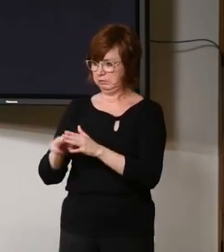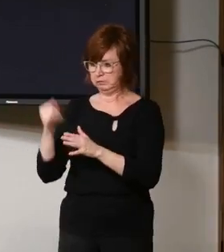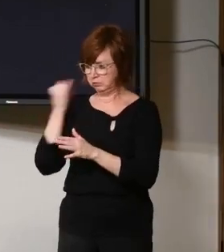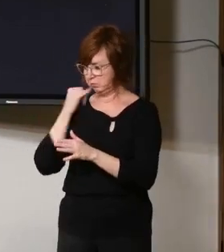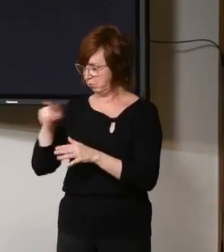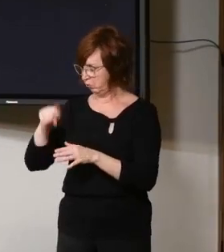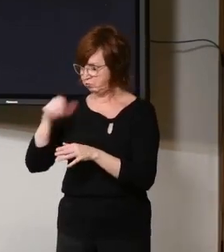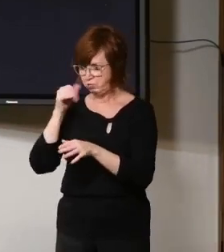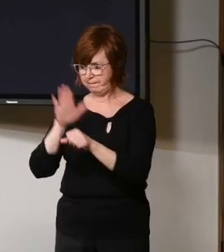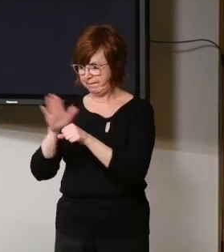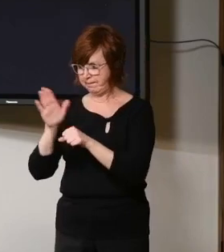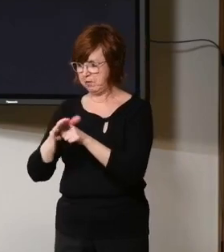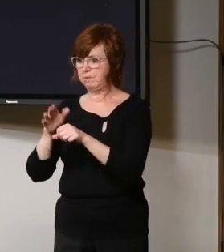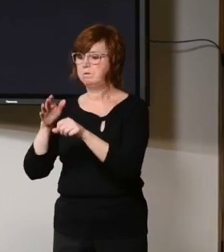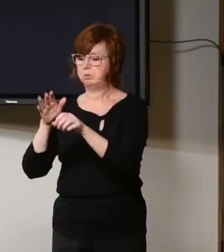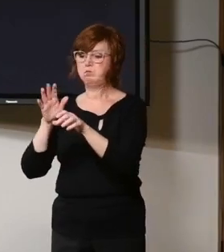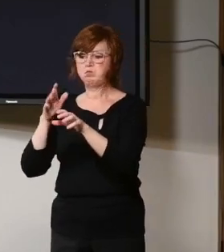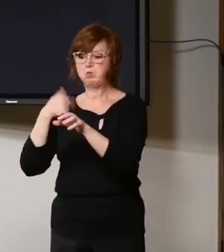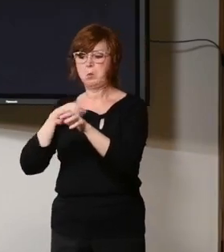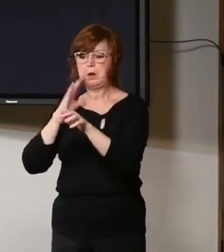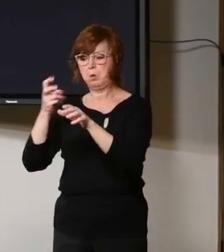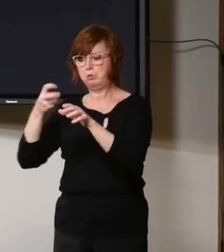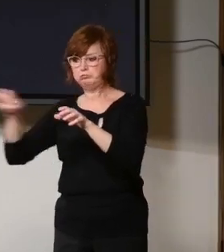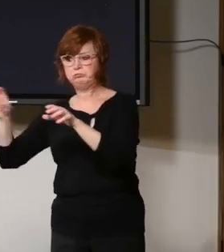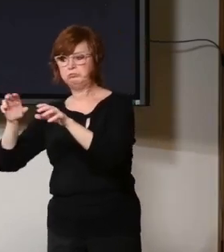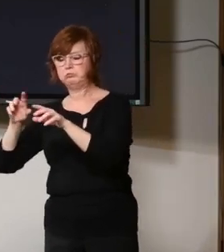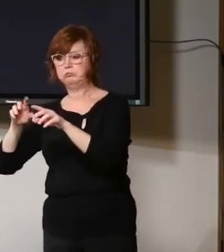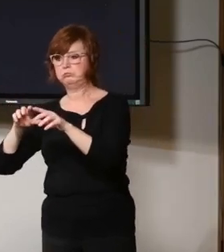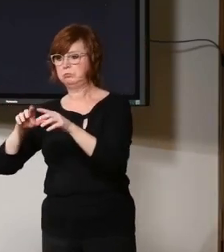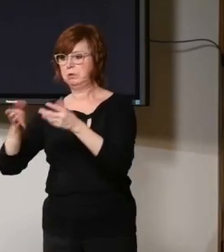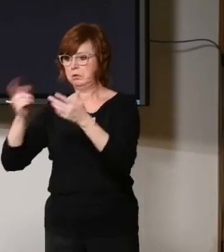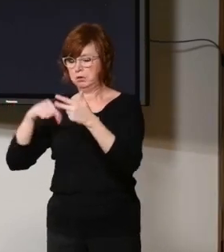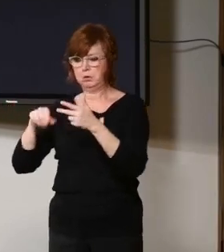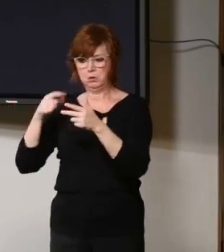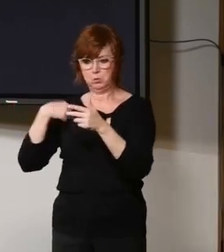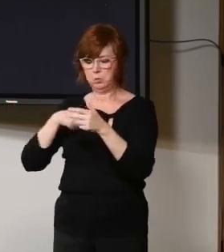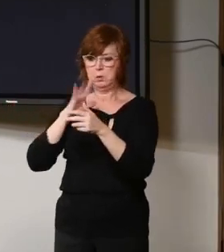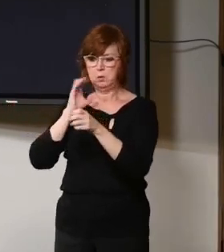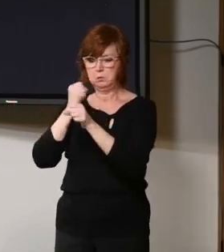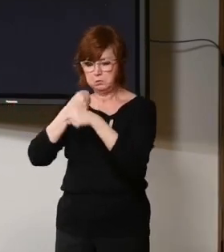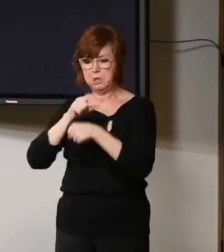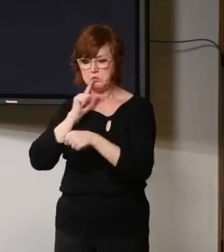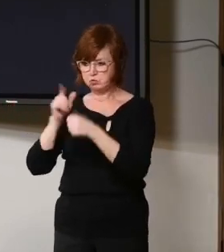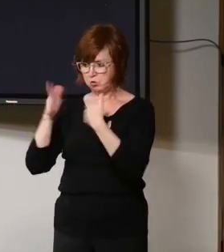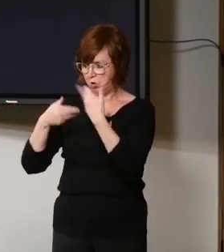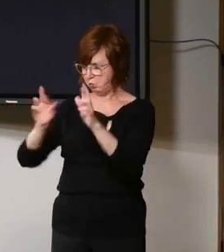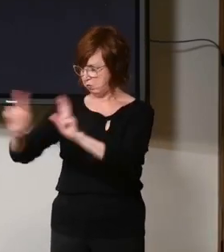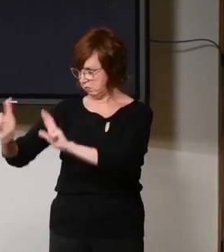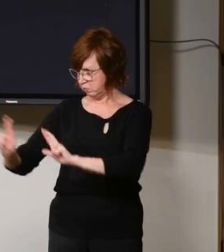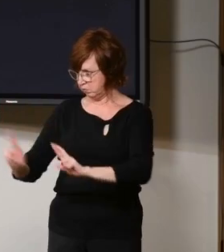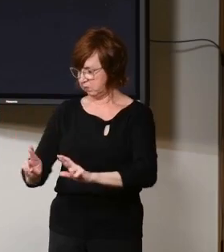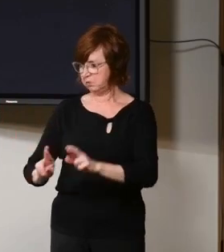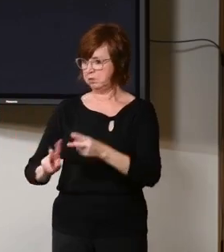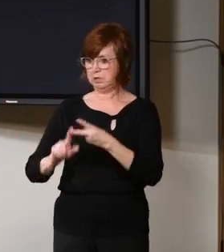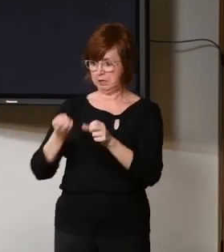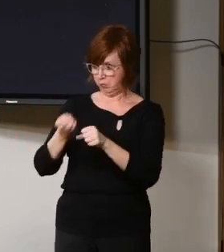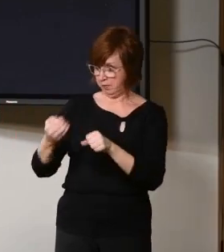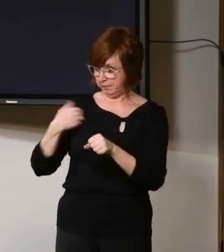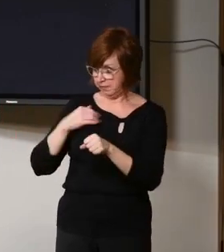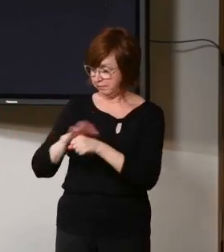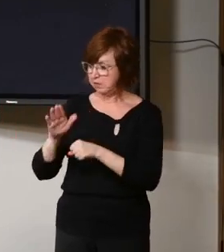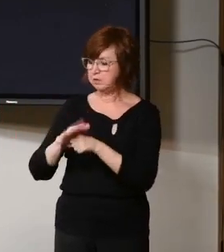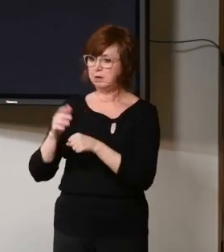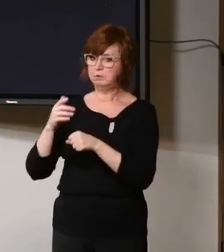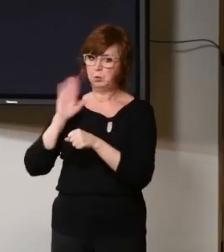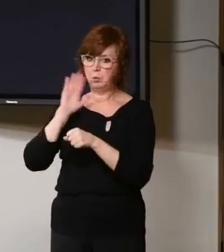in local facilities, what type of staffing is required to ensure that we have the right staff in place, and what type of equipment will have to be put in